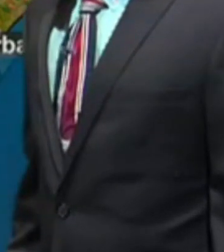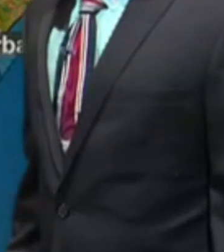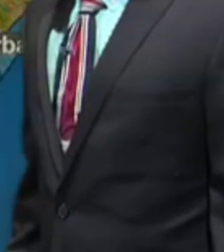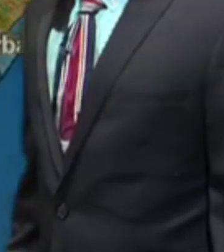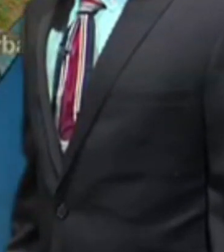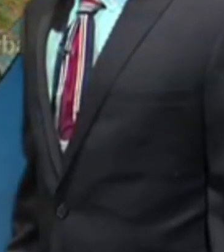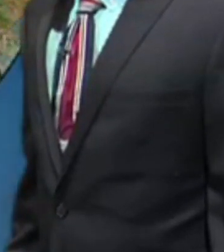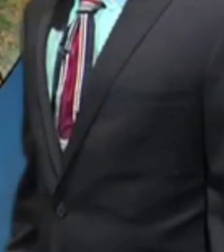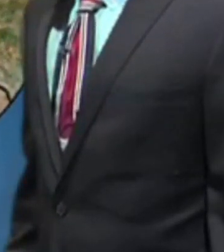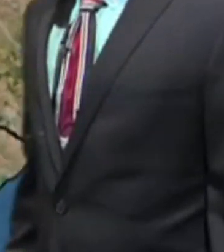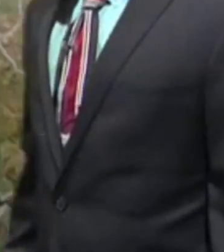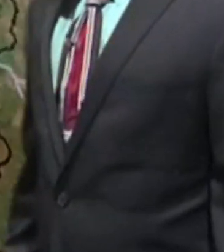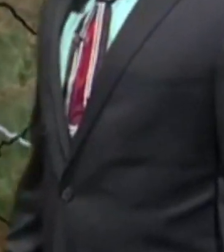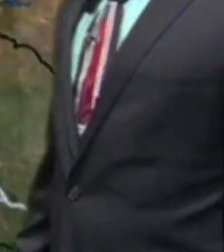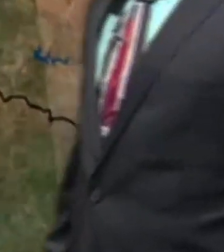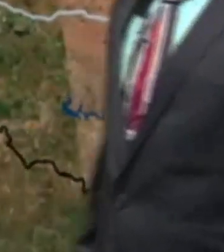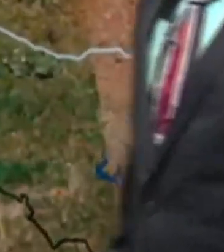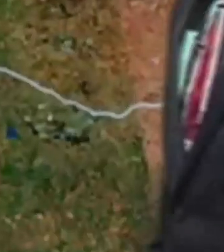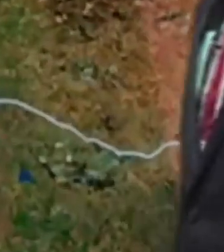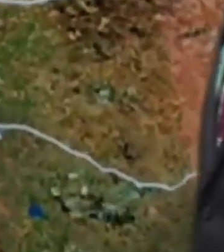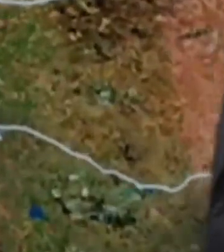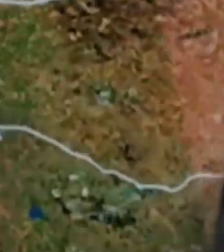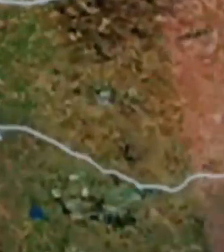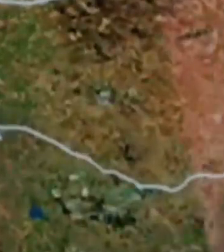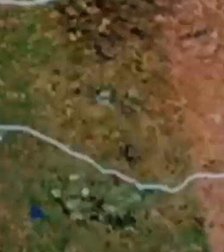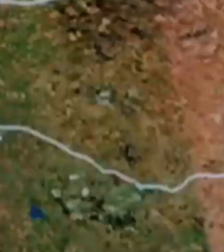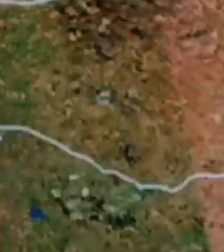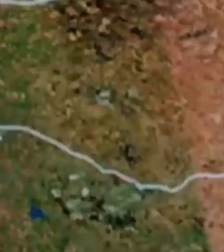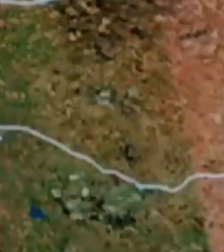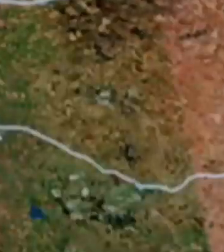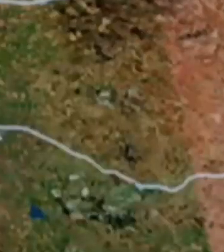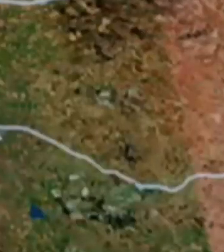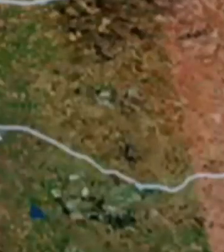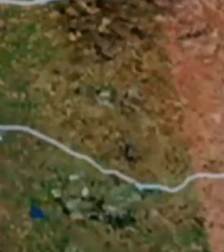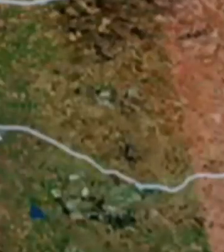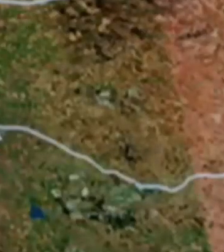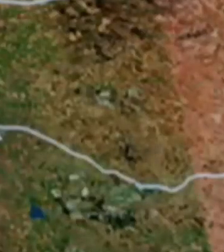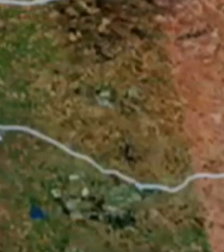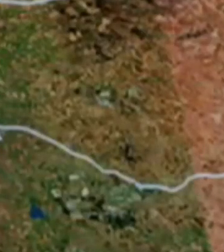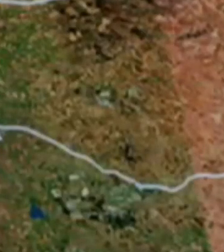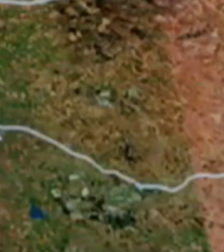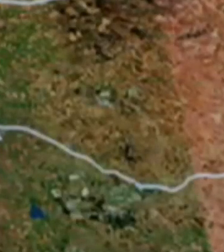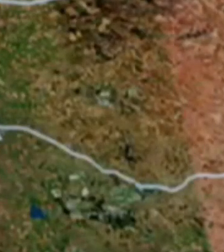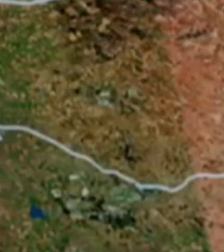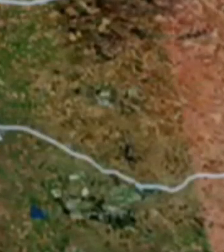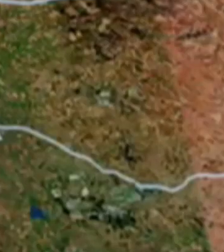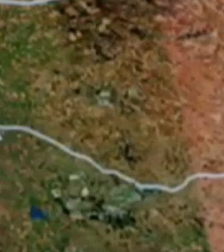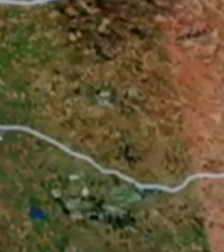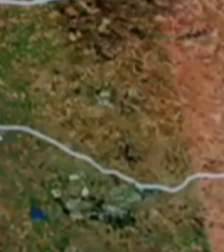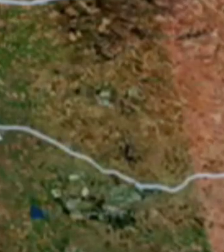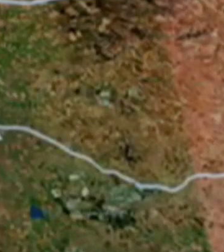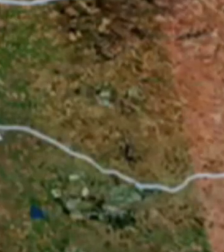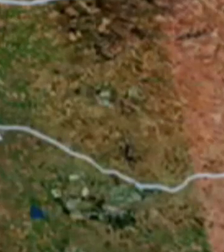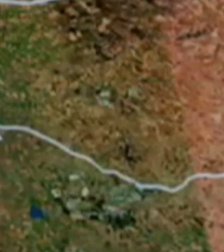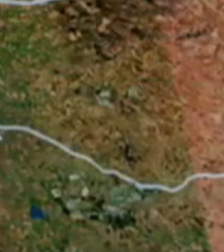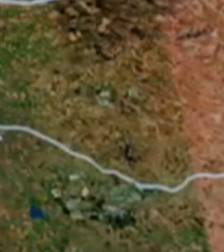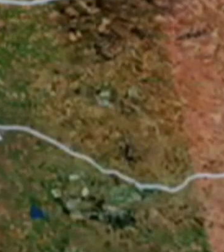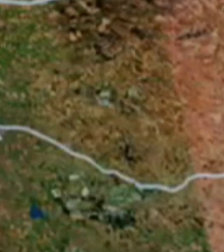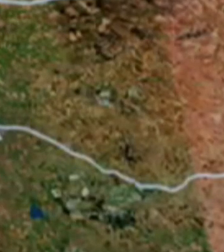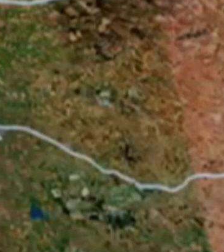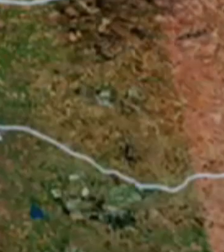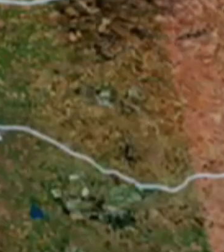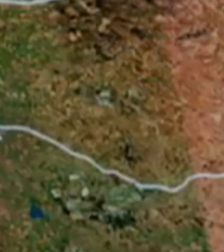tlhole mmele ya go se nyakega ka dikarolong tšeo. Ge re ya go dikgatša ditemperature re thomobele ko province ka Gauteng le tla sa gabotse le laetša le ruthetše ka dikarolong tša ka bo Pretoria e